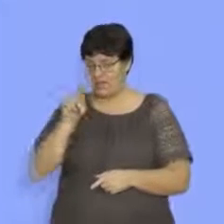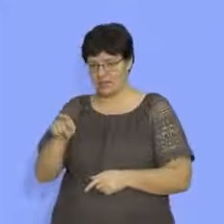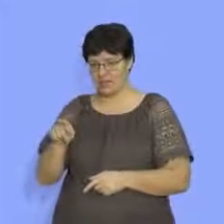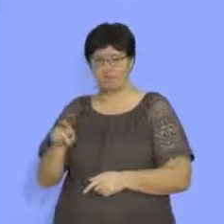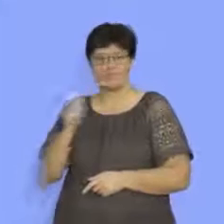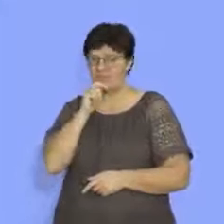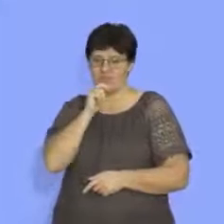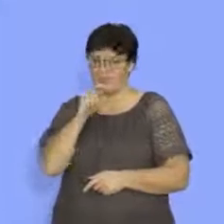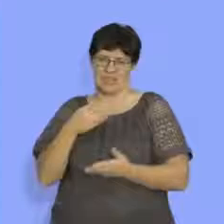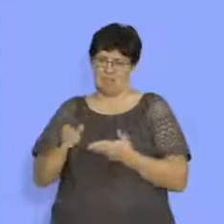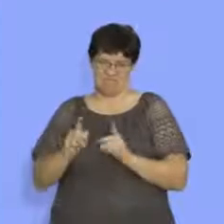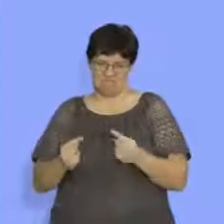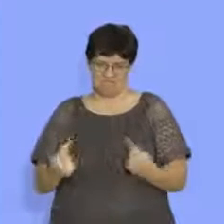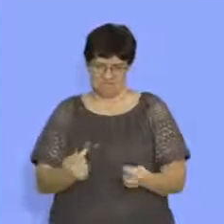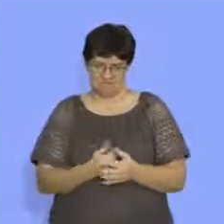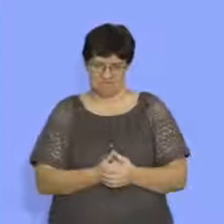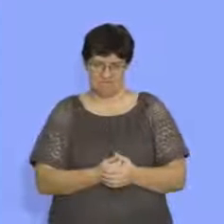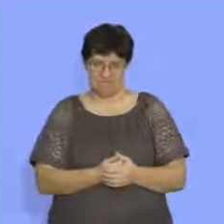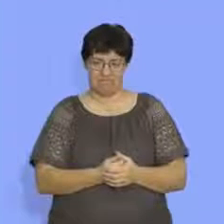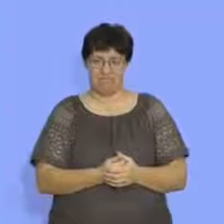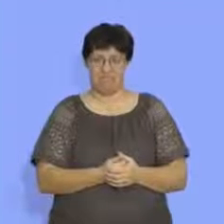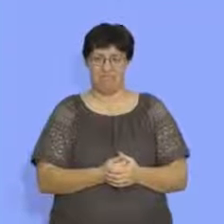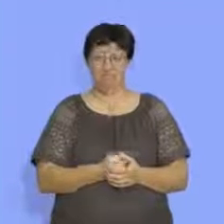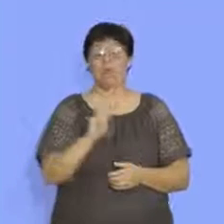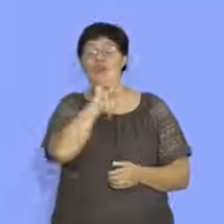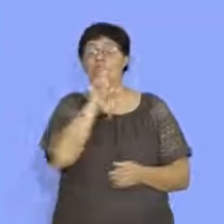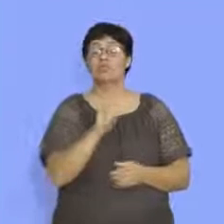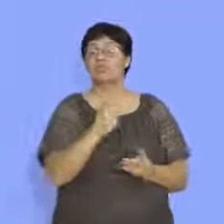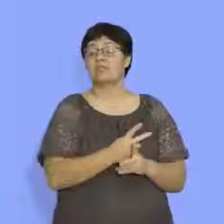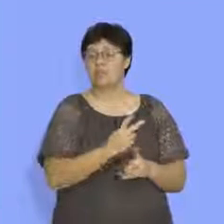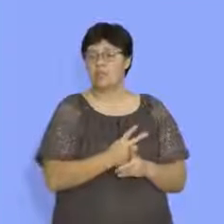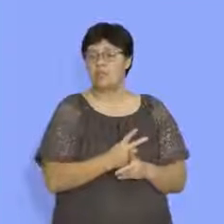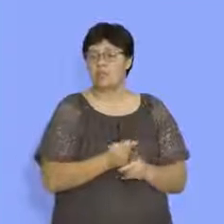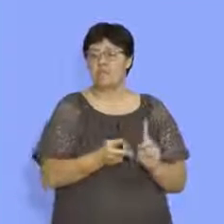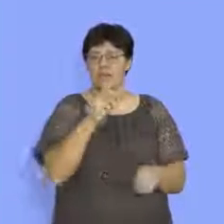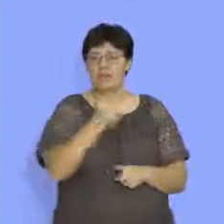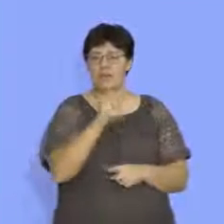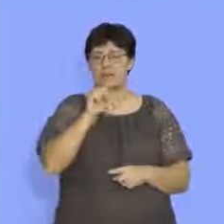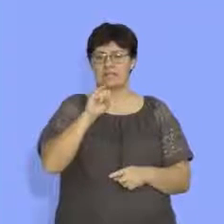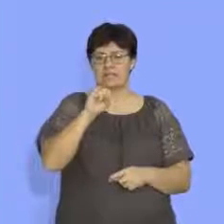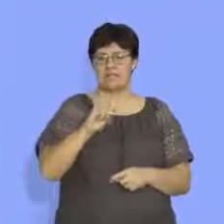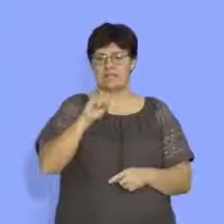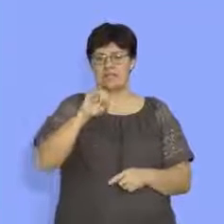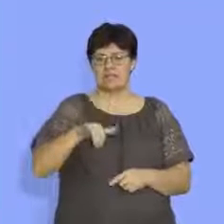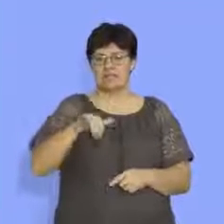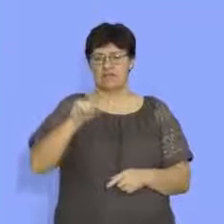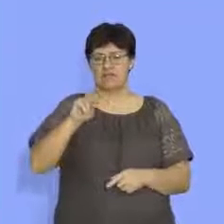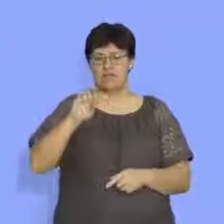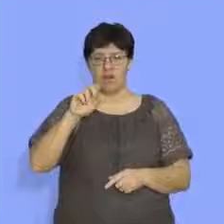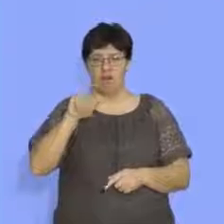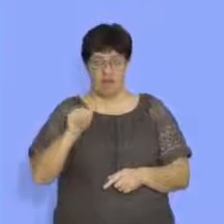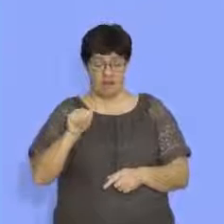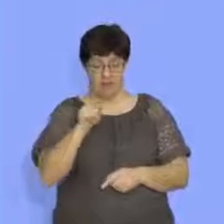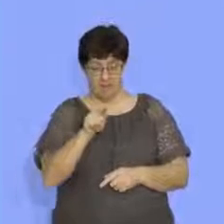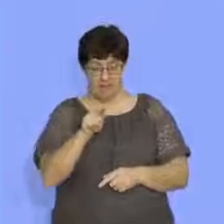quadratic, you really cannot use elimination. Now, one question again that is adapted from the Siavula platform for